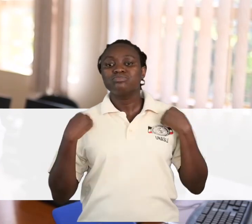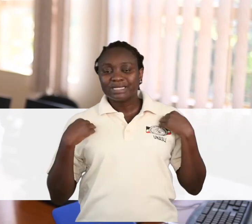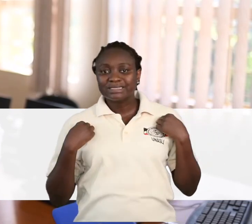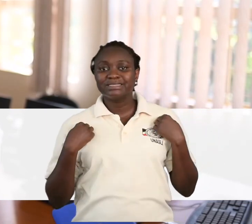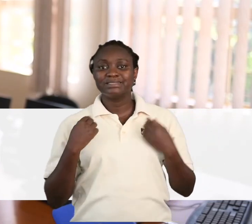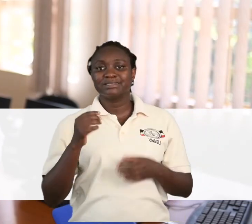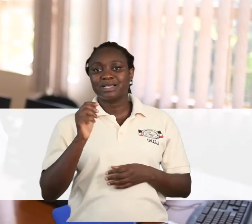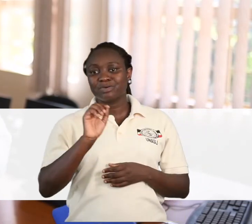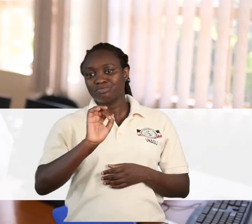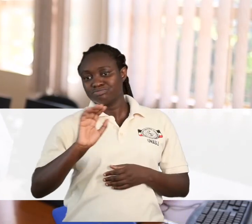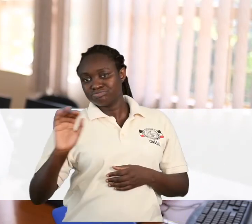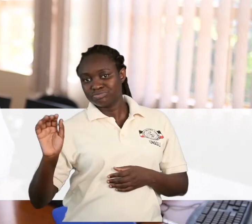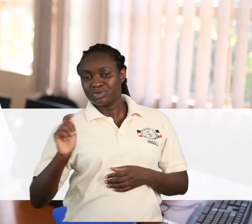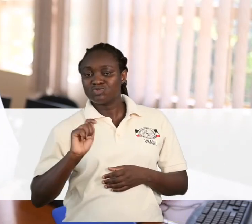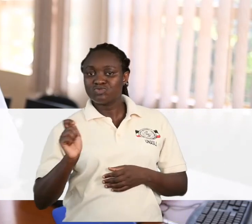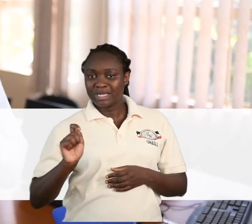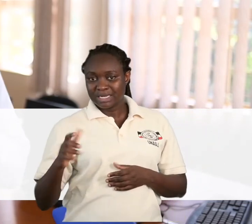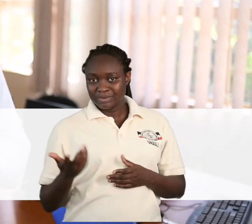Number 1 is